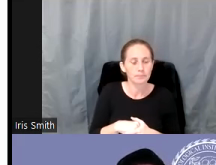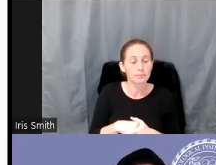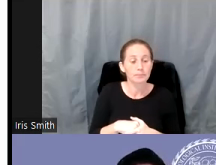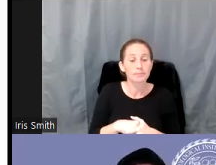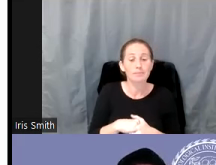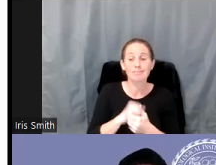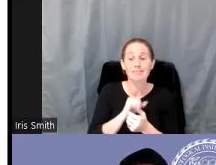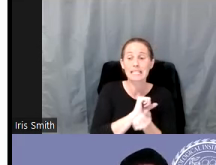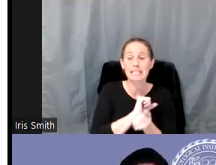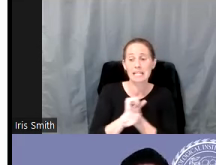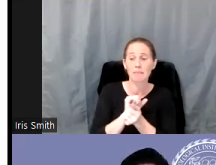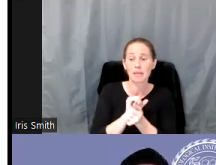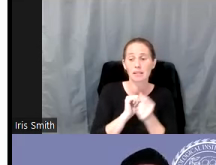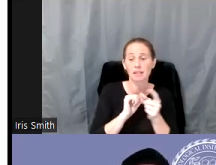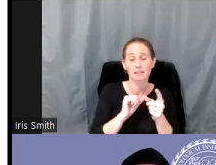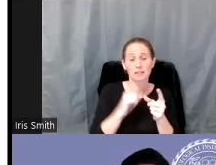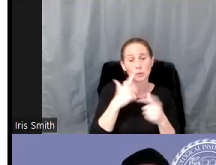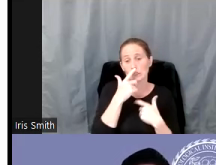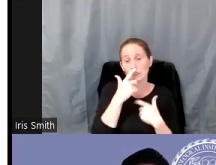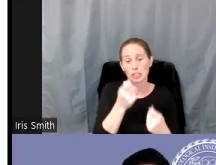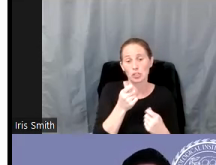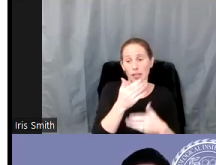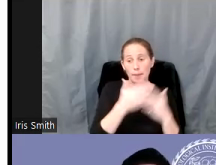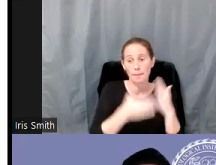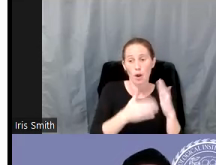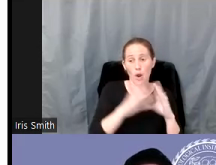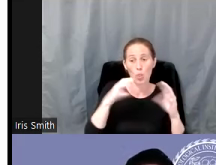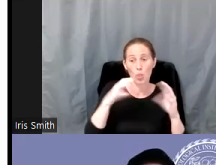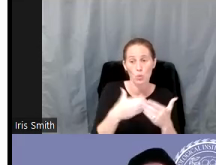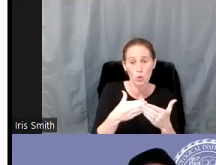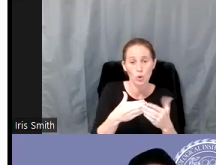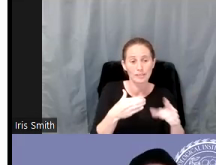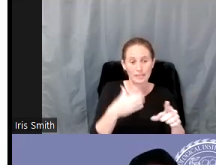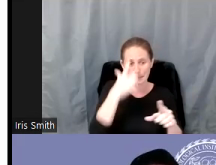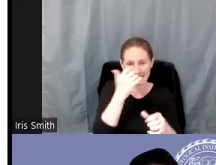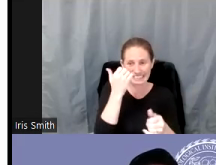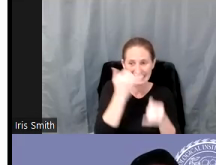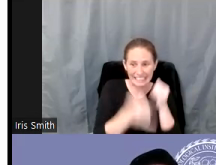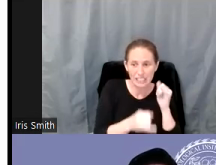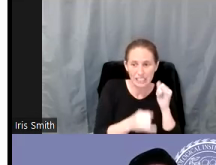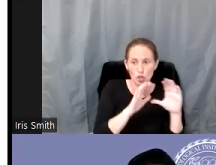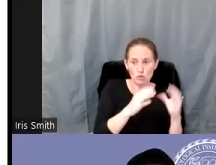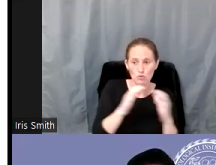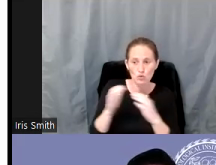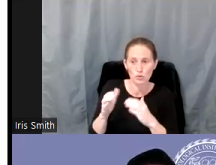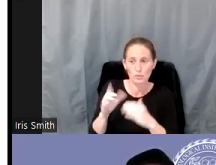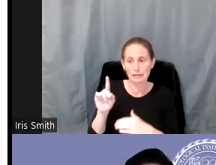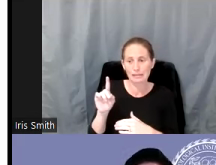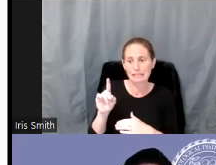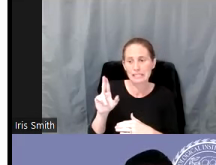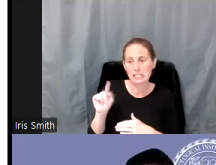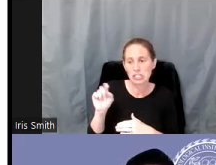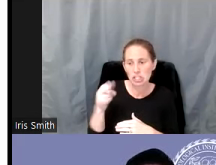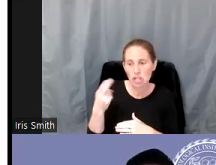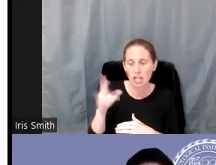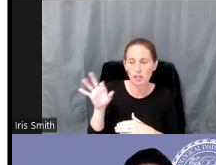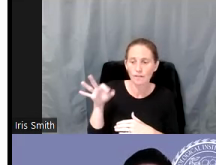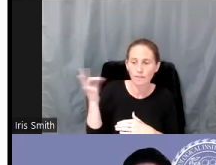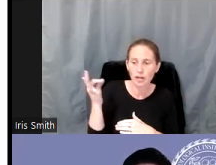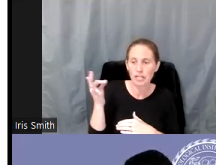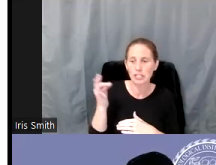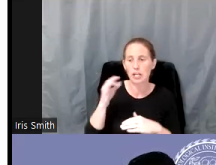Enslavement, really, this is a very interesting part of the world to study enslavement because each colonial group, there were Dutch, French, and British, each colonial